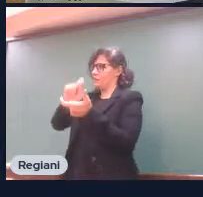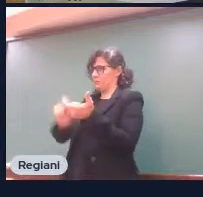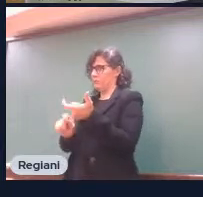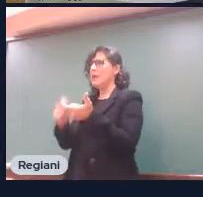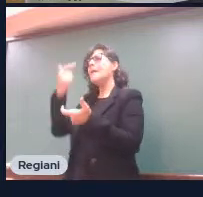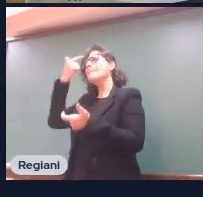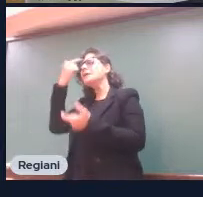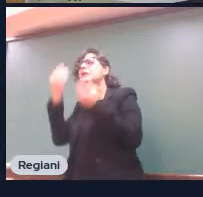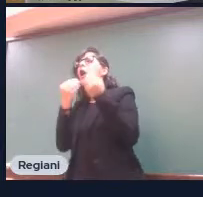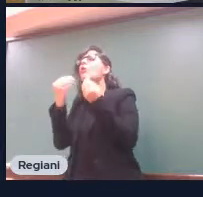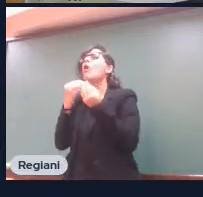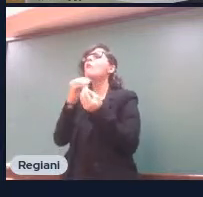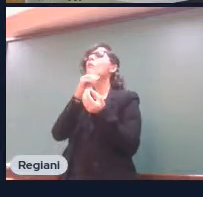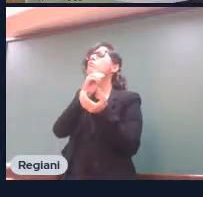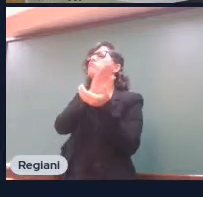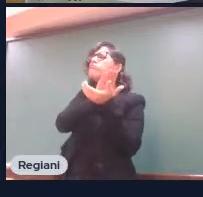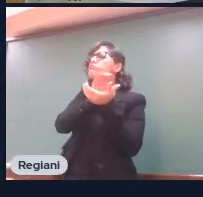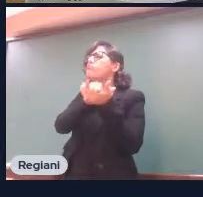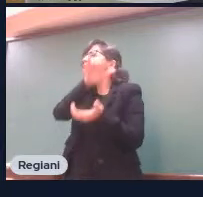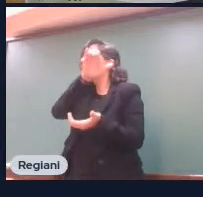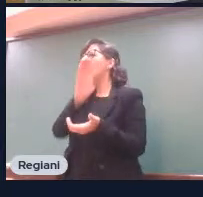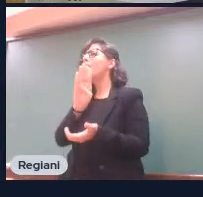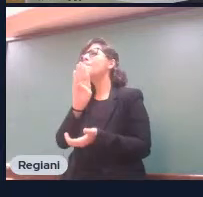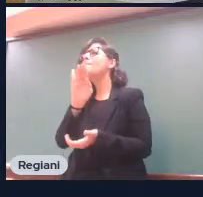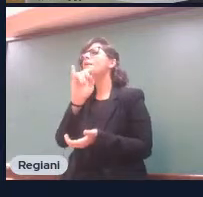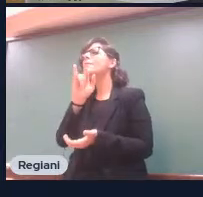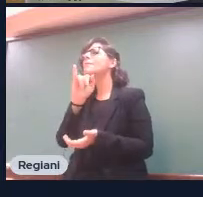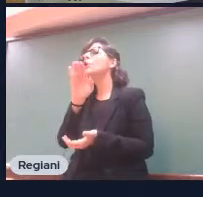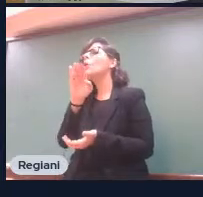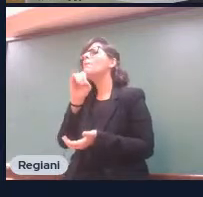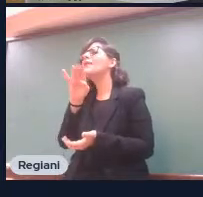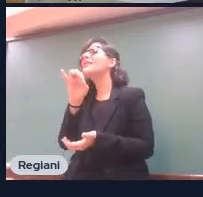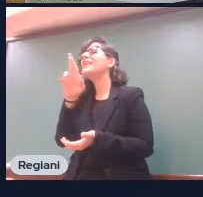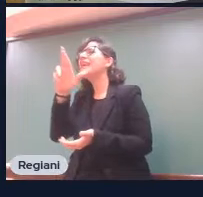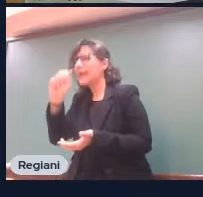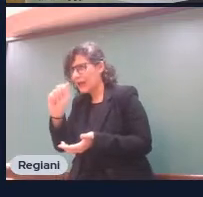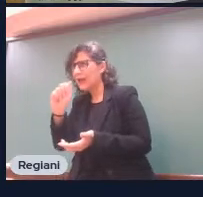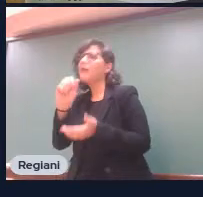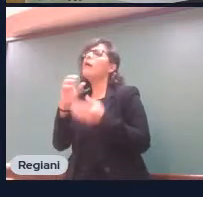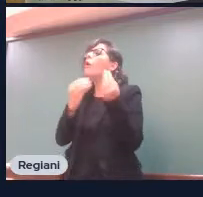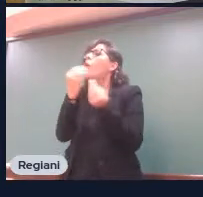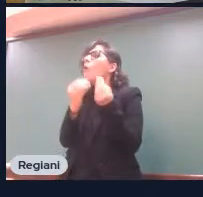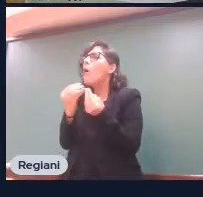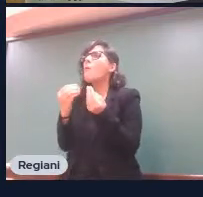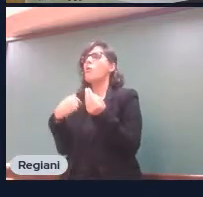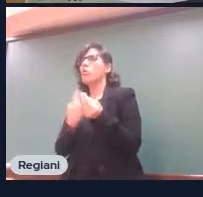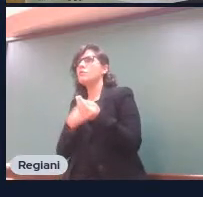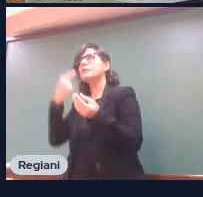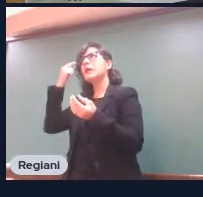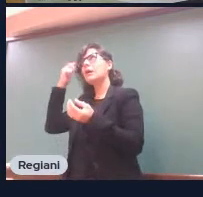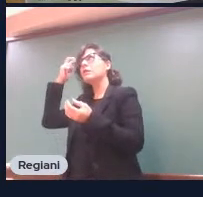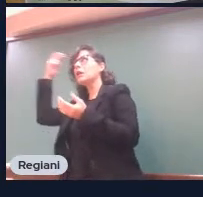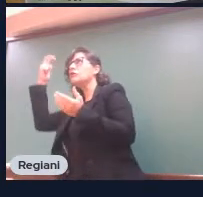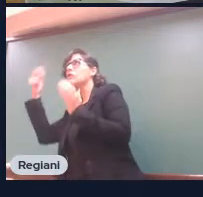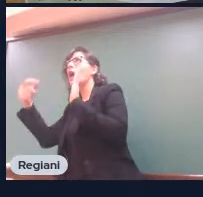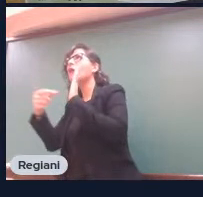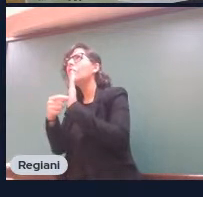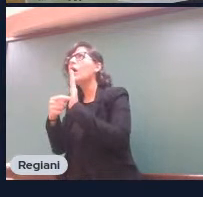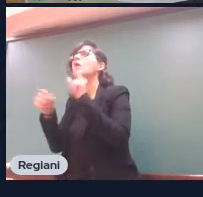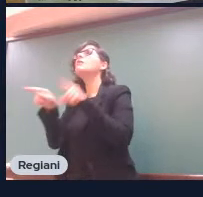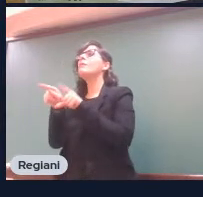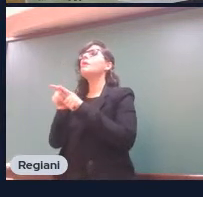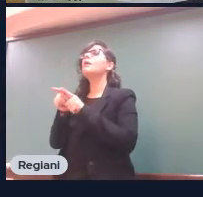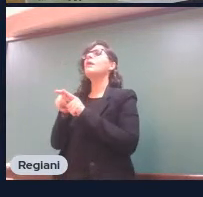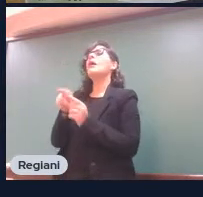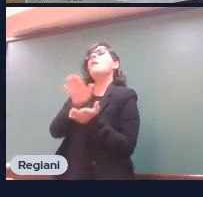in lexicography. It's now 15 years old. It started with a publication of mine in IJL, the International Journal of